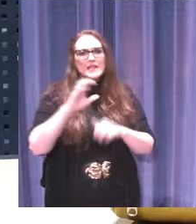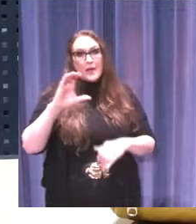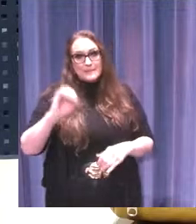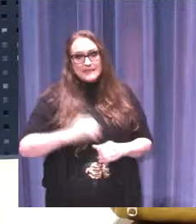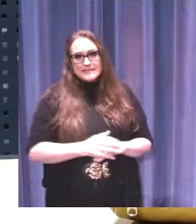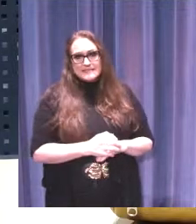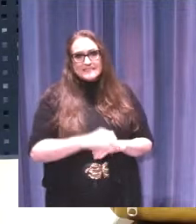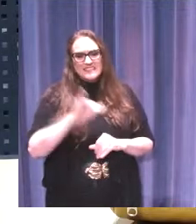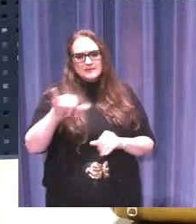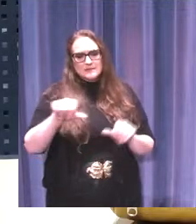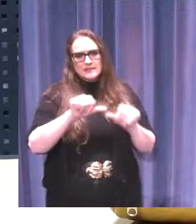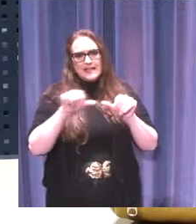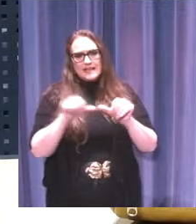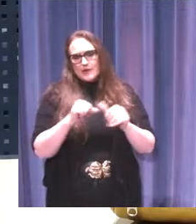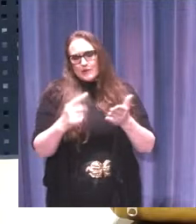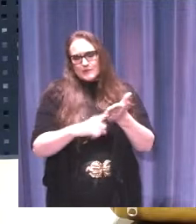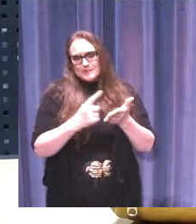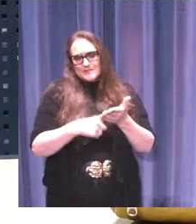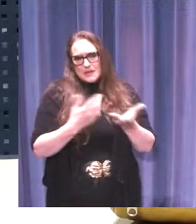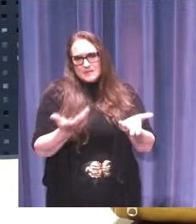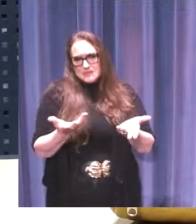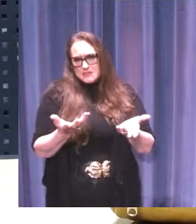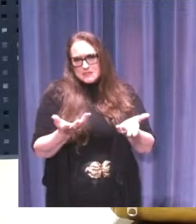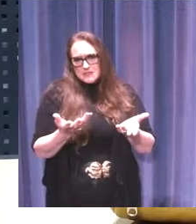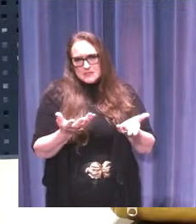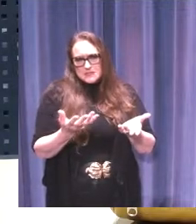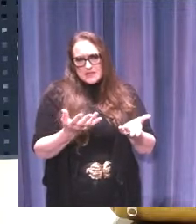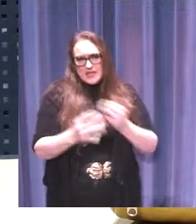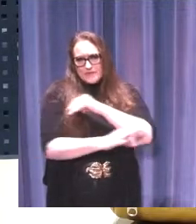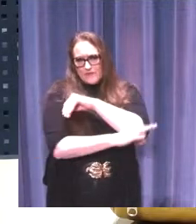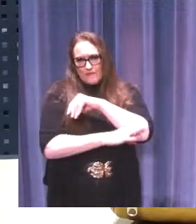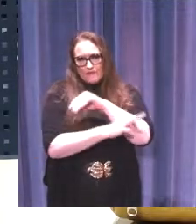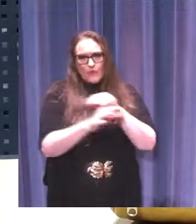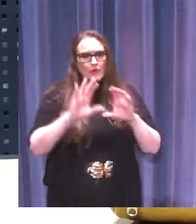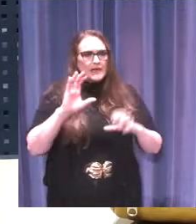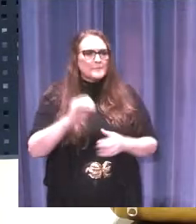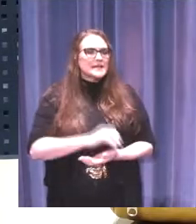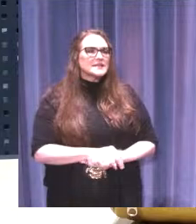companies in the area, or sometimes even foreign companies.